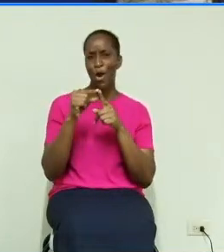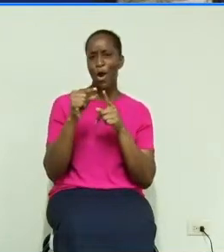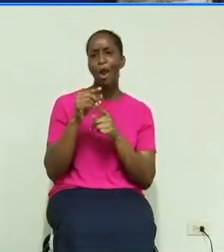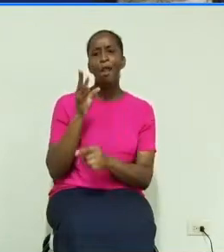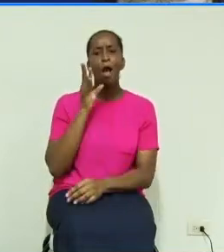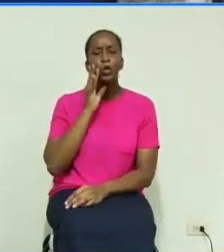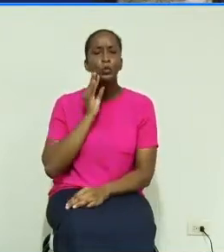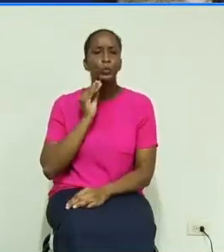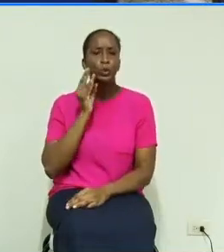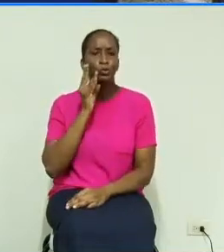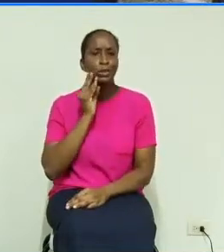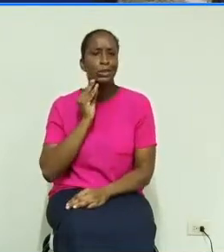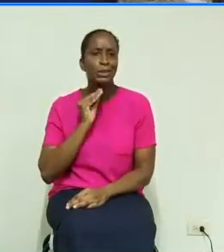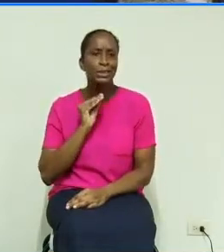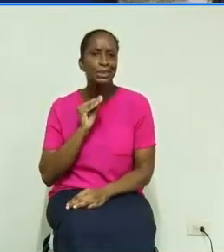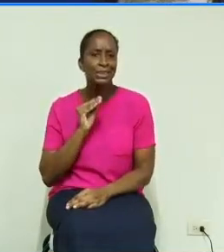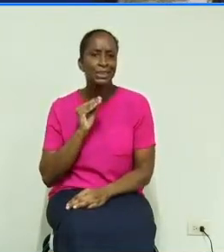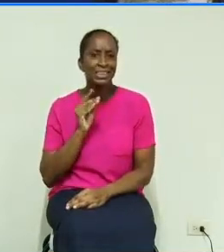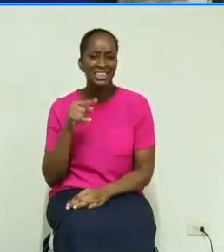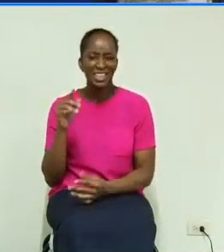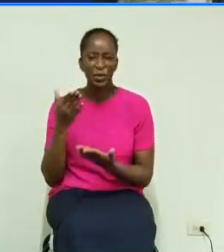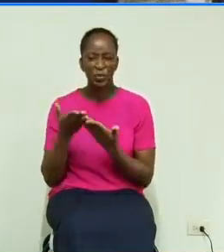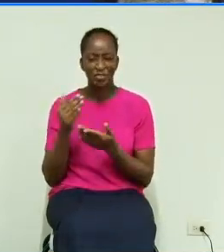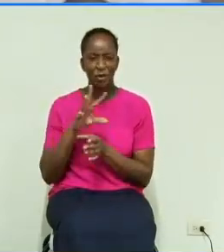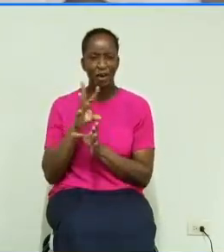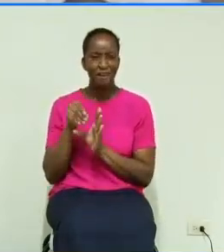youth. Huh?